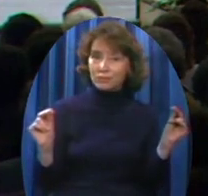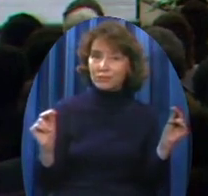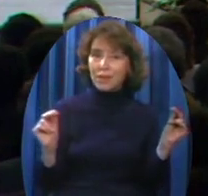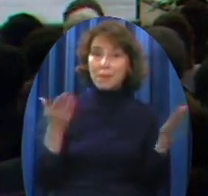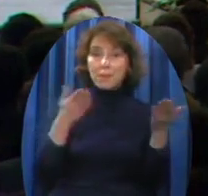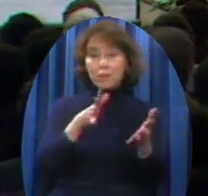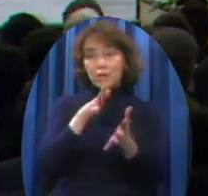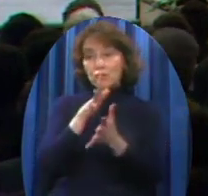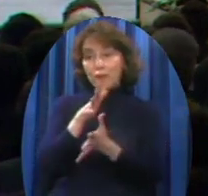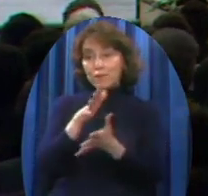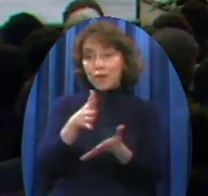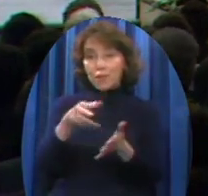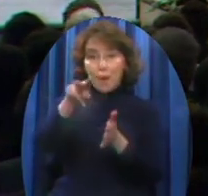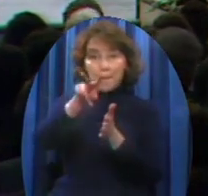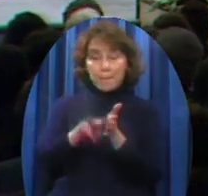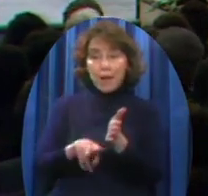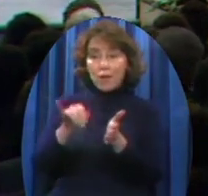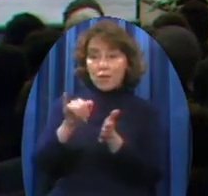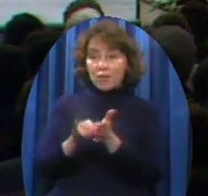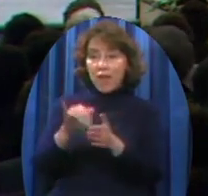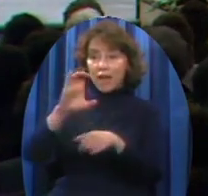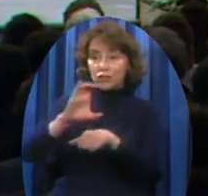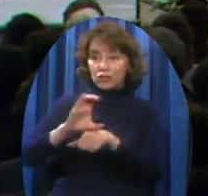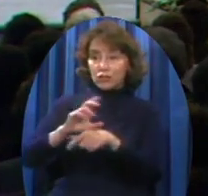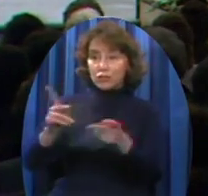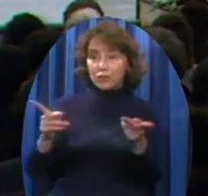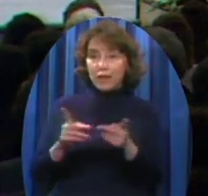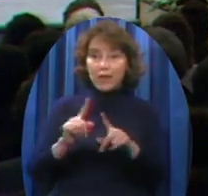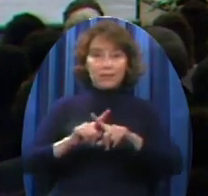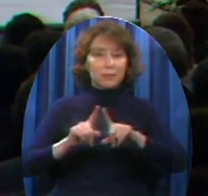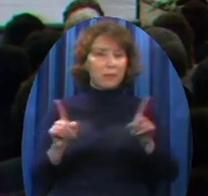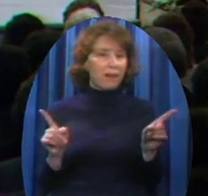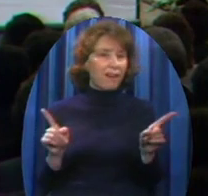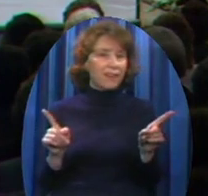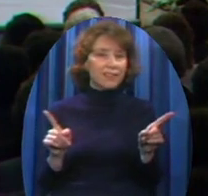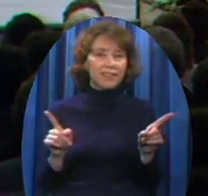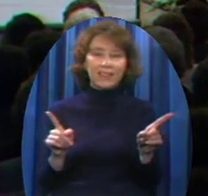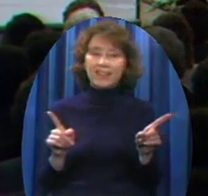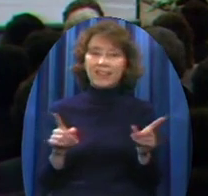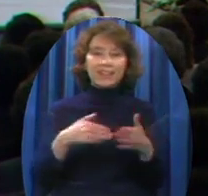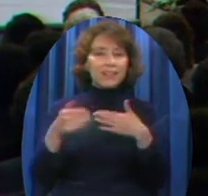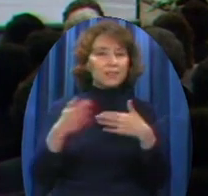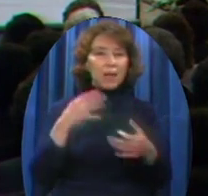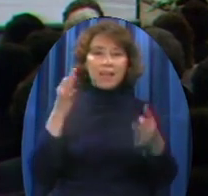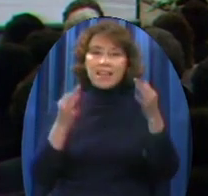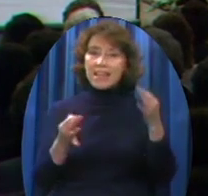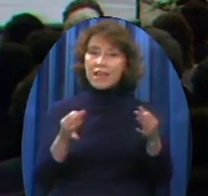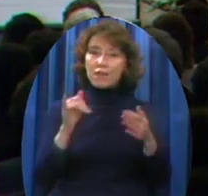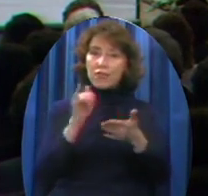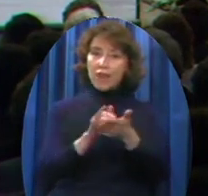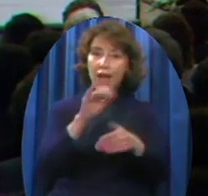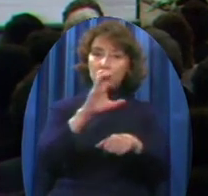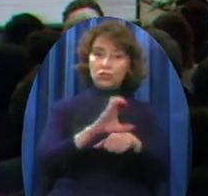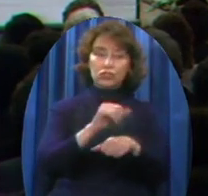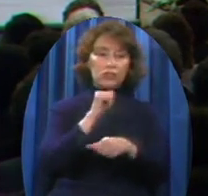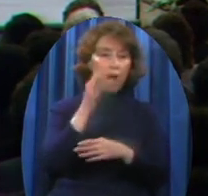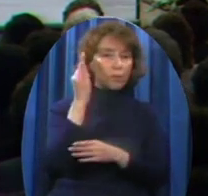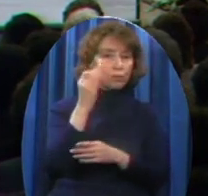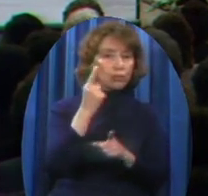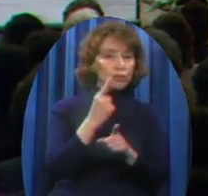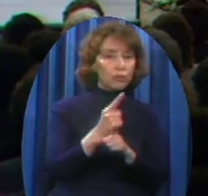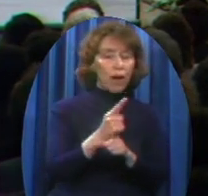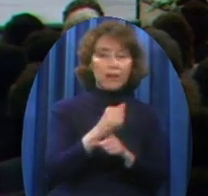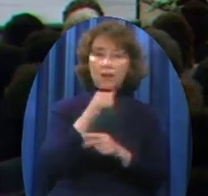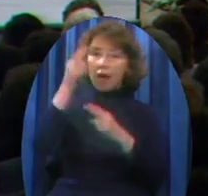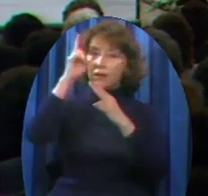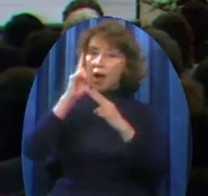nor reason to stay in that kind of a place. If they're not honoring Christ and His Word, find yourself a good Bible-preaching church in that